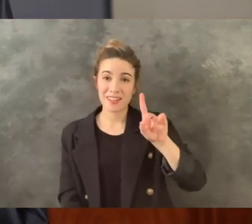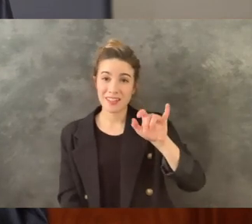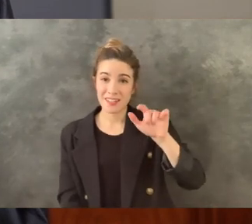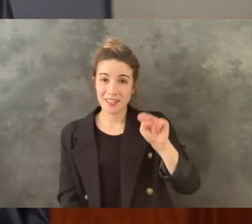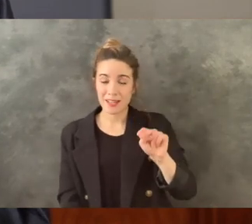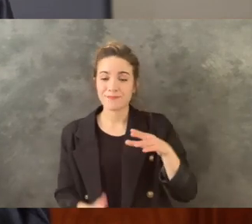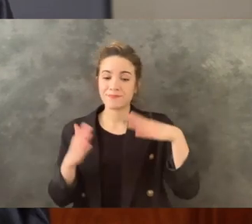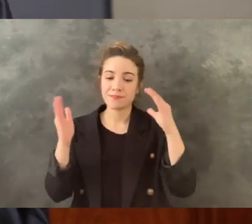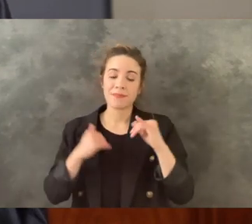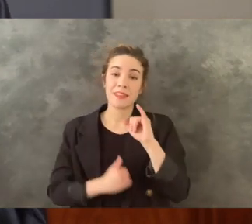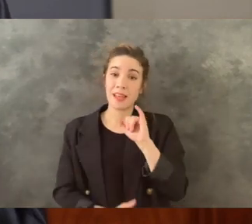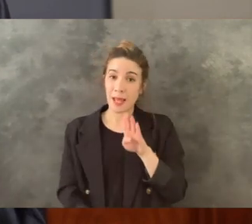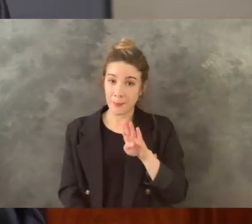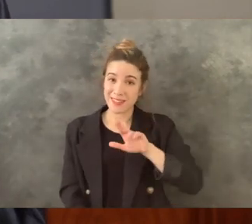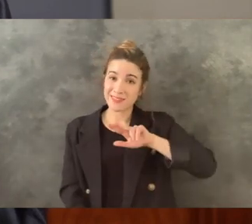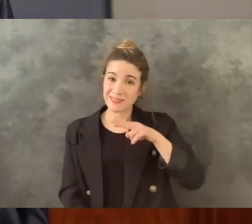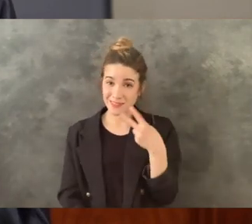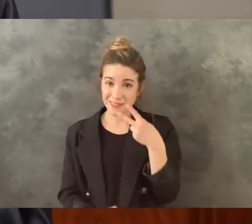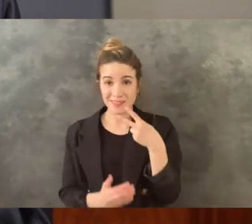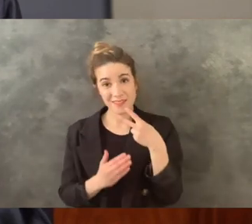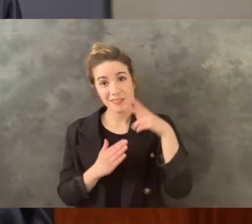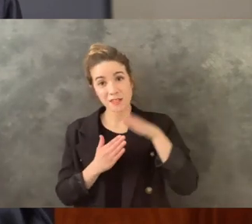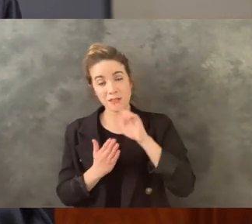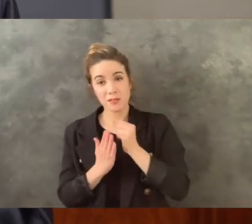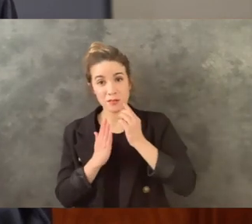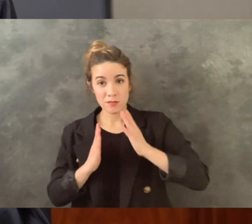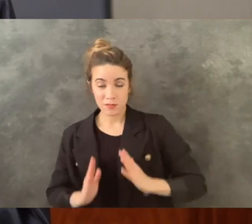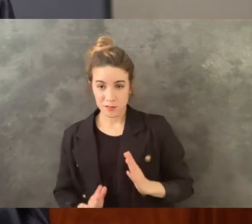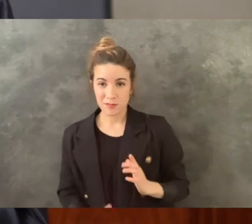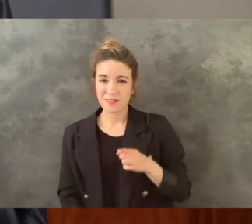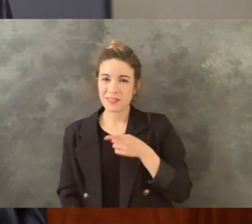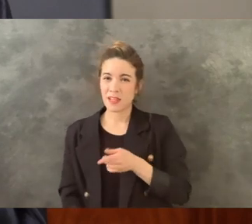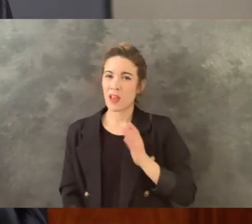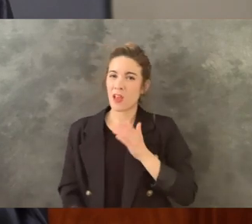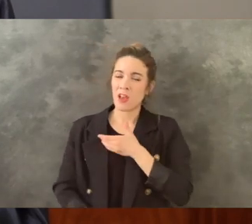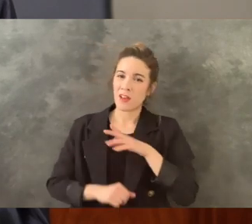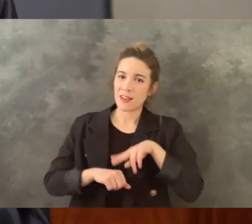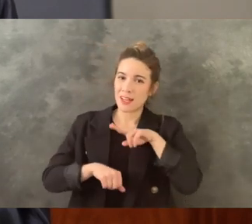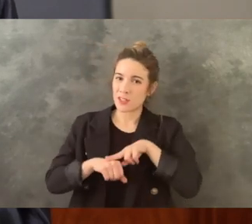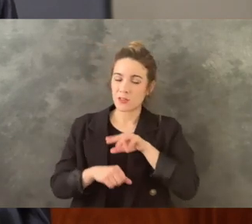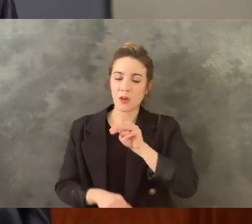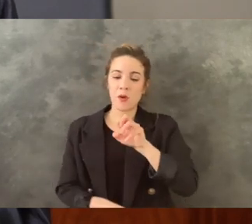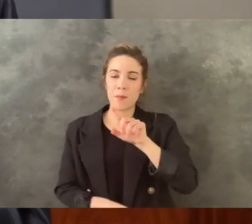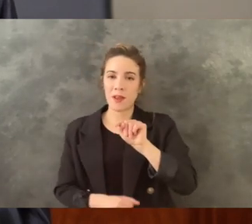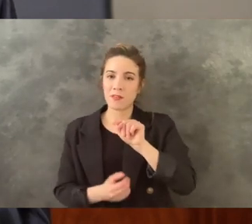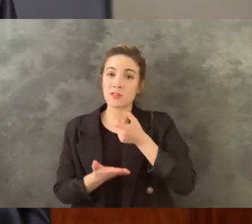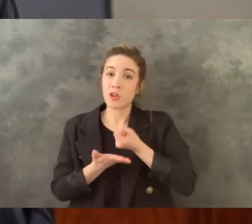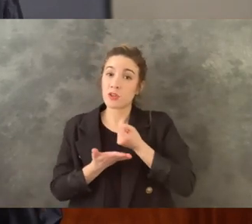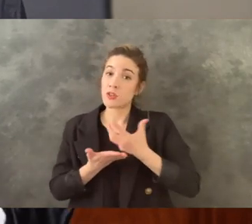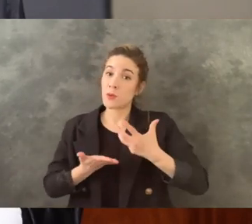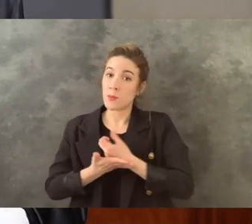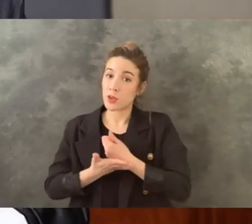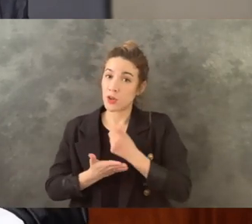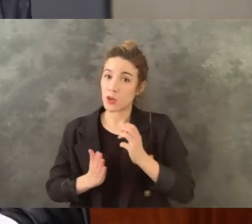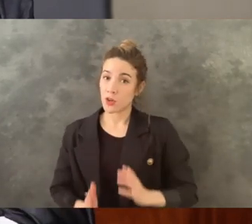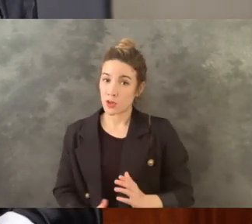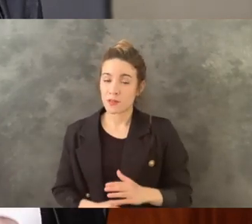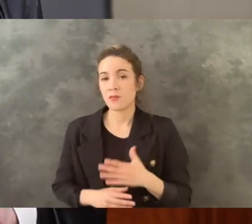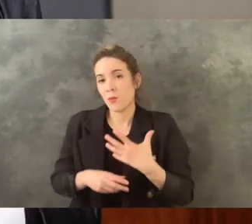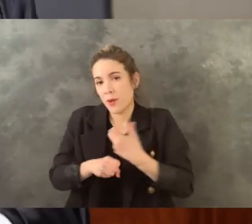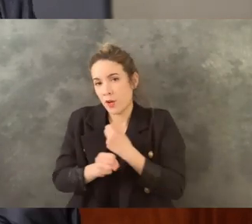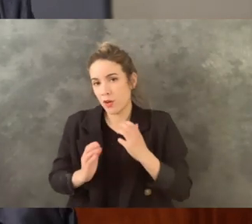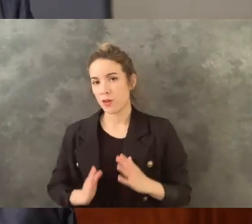The IB salutatorian, Christian Che, is a National Merit Scholarship winner.